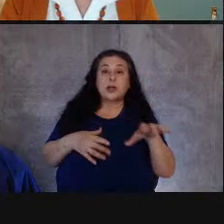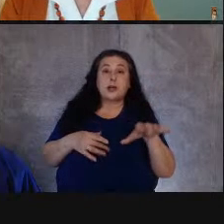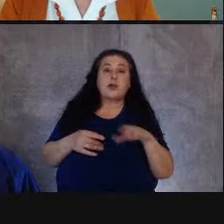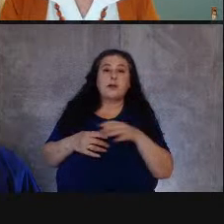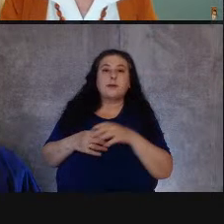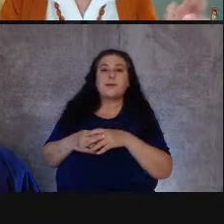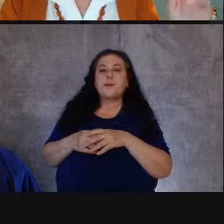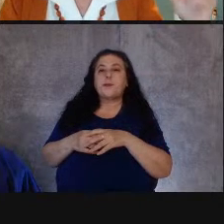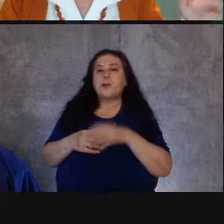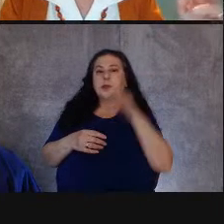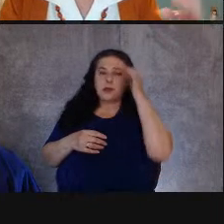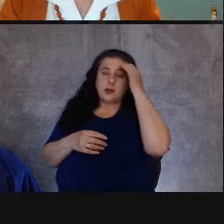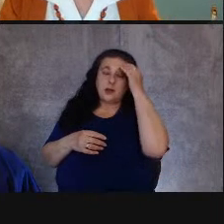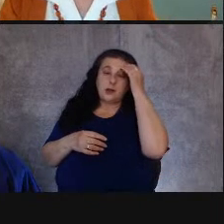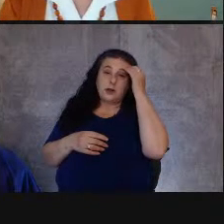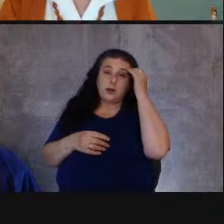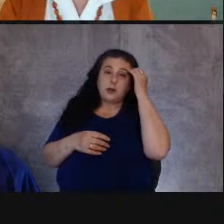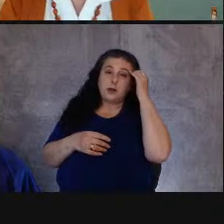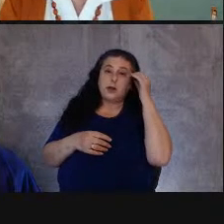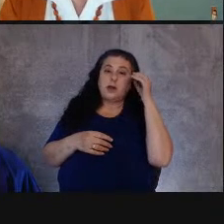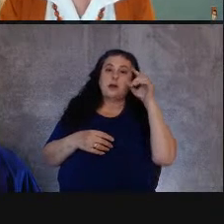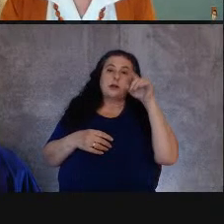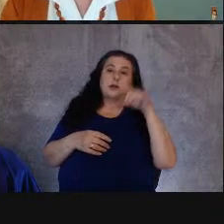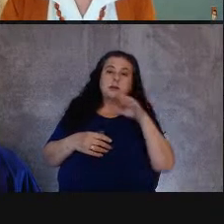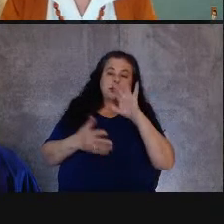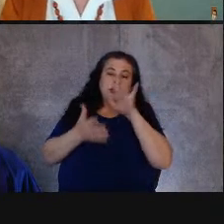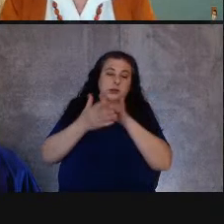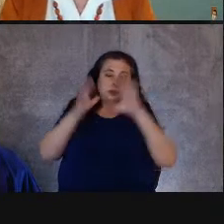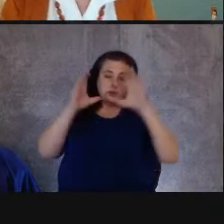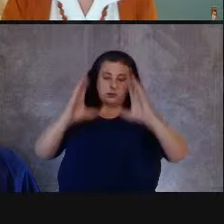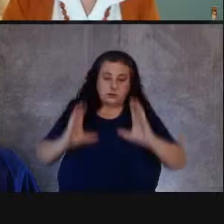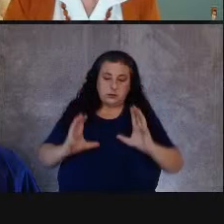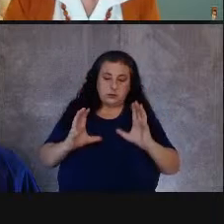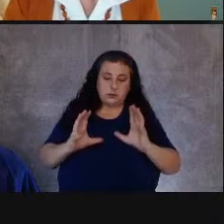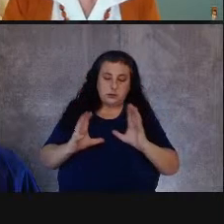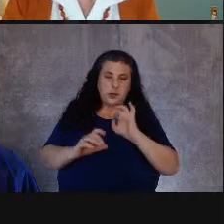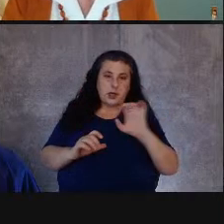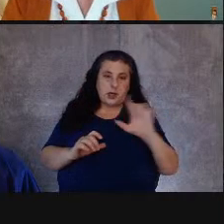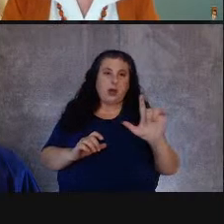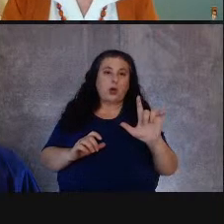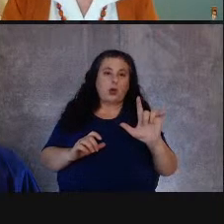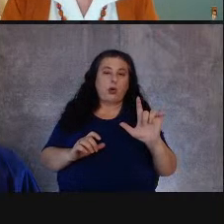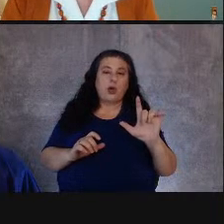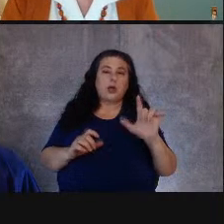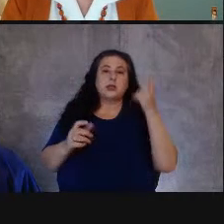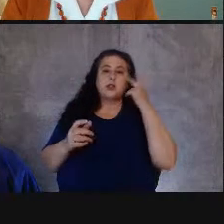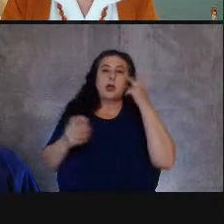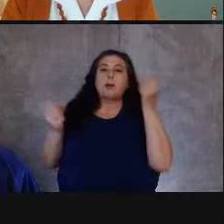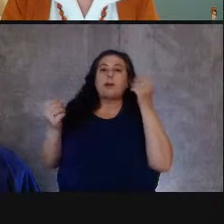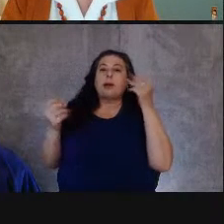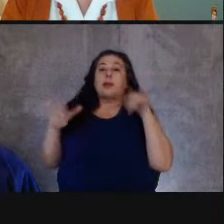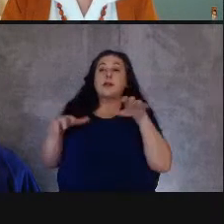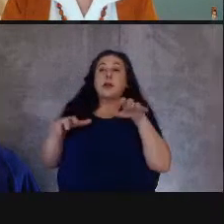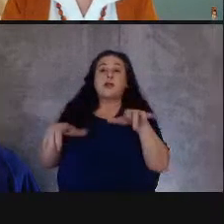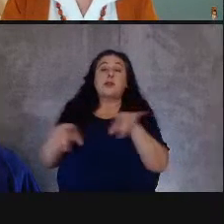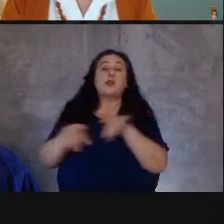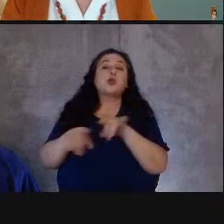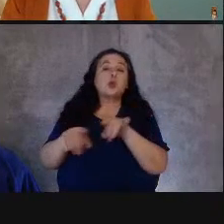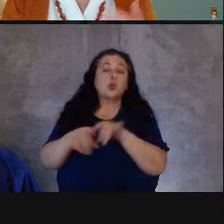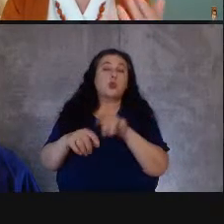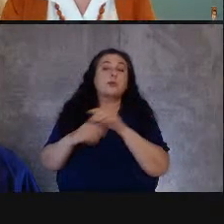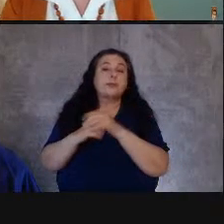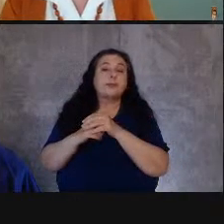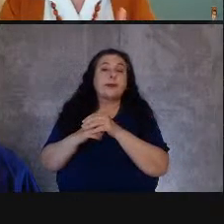activities. The kind of the downstate region saw so many of these activities.